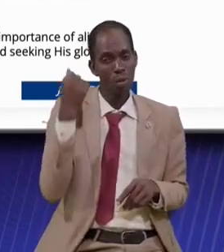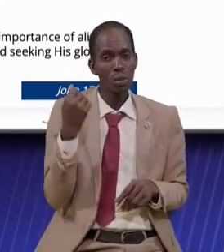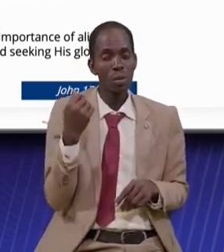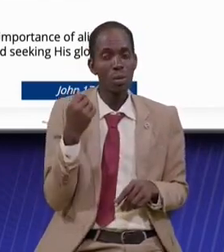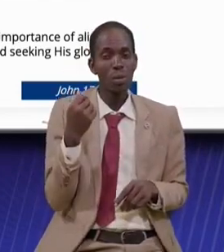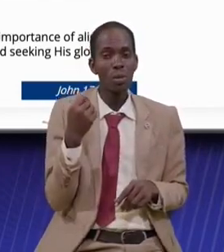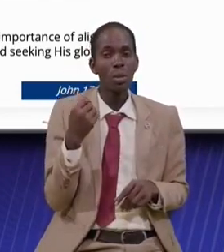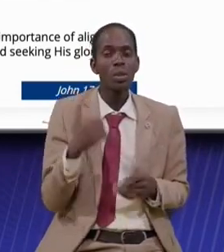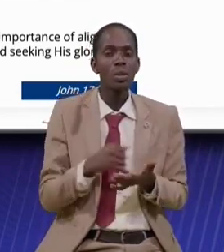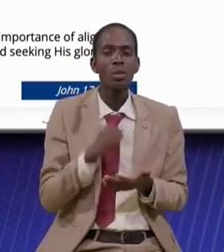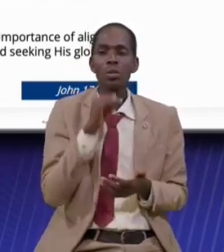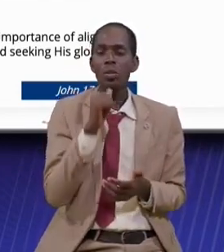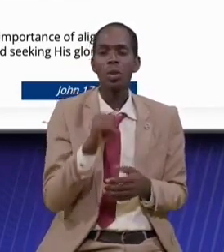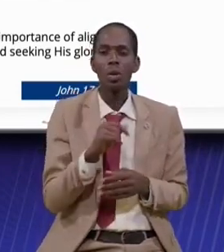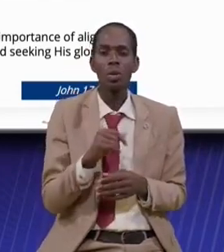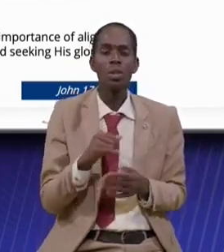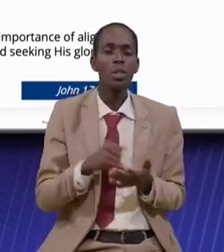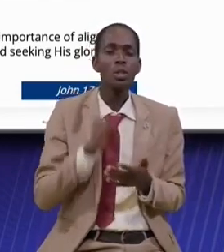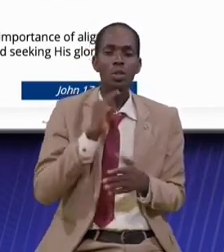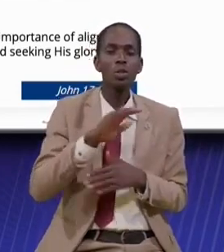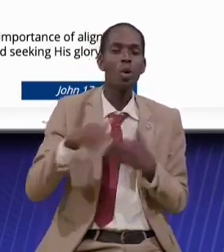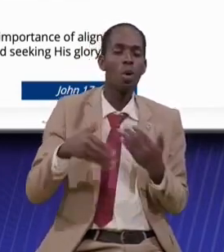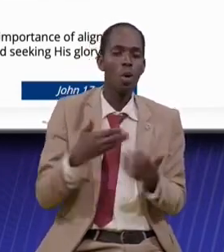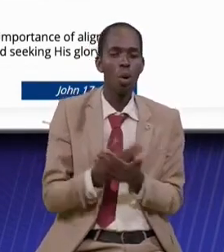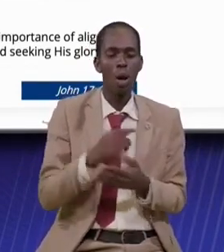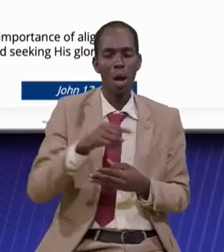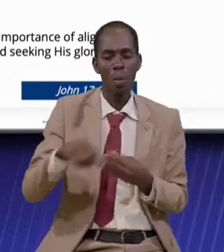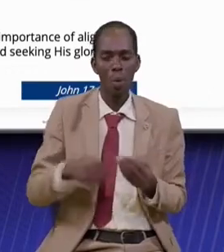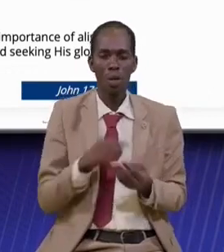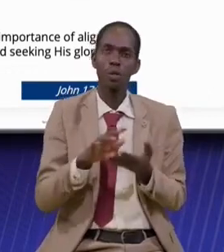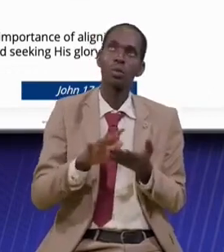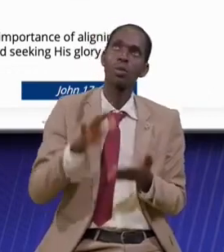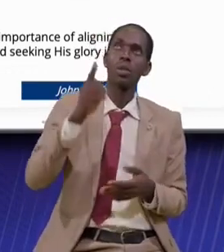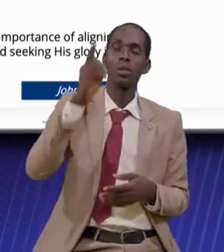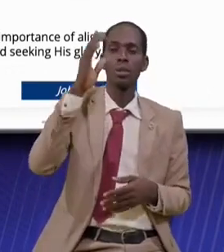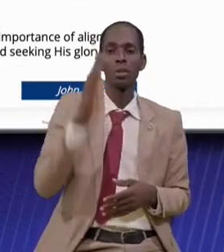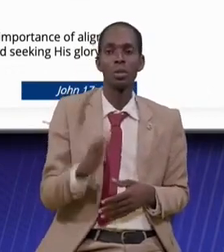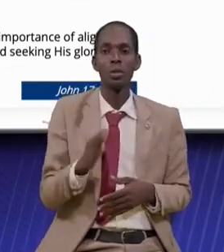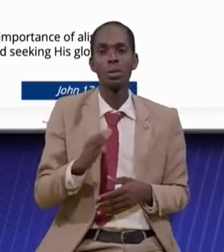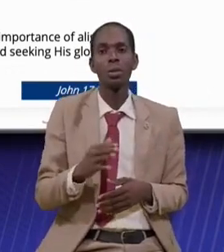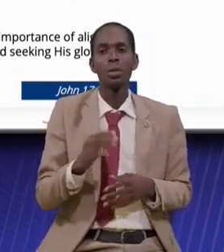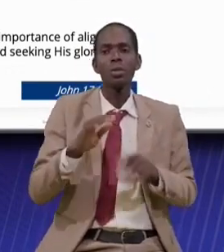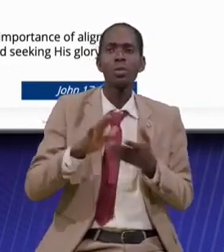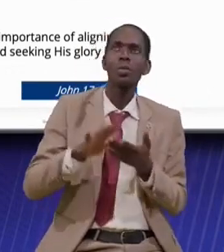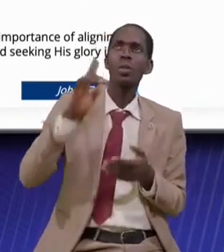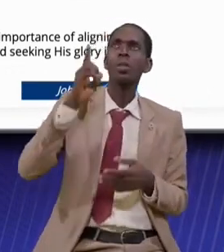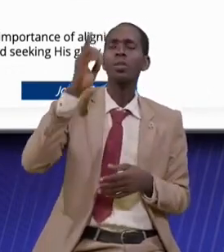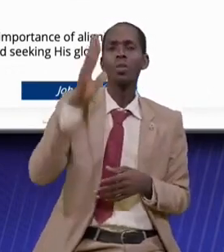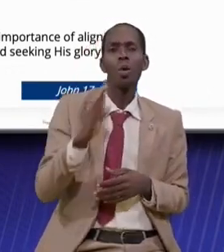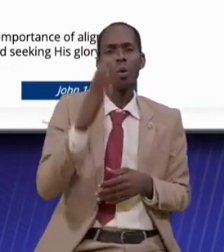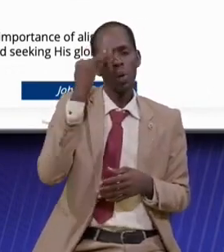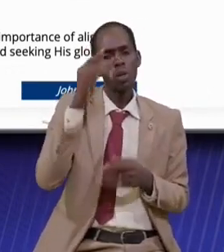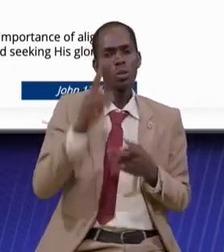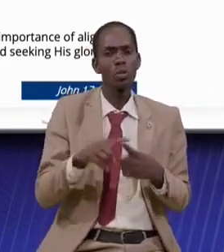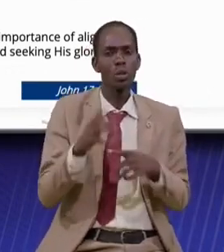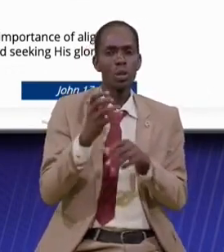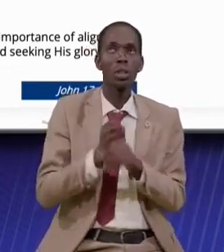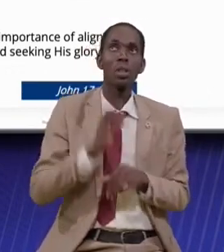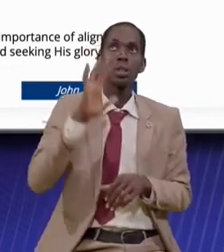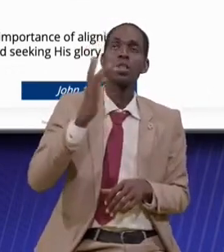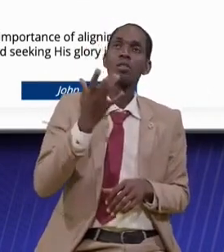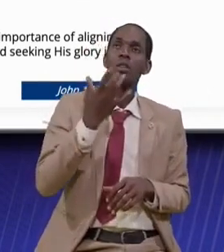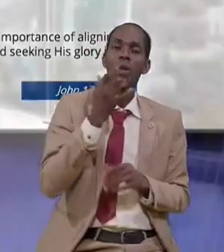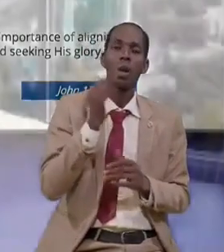about pleasing God. What does it mean to glorify God? Number one, to get his favor, to get his approval, yes, to his glory.